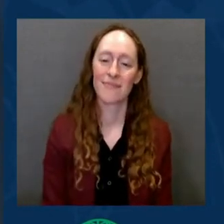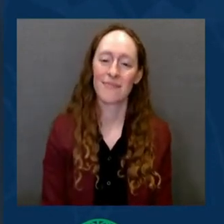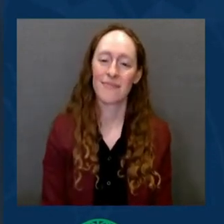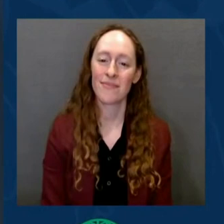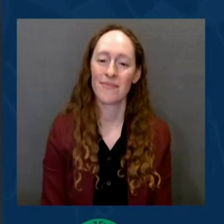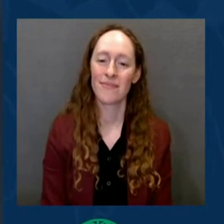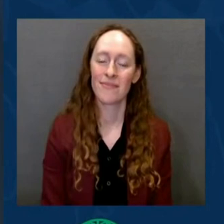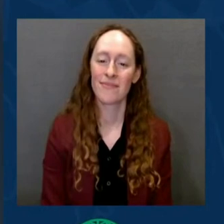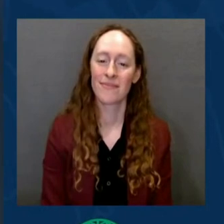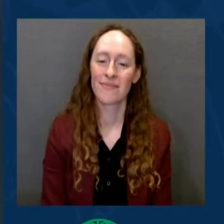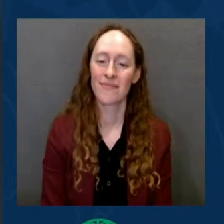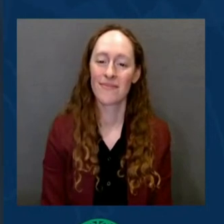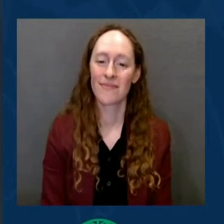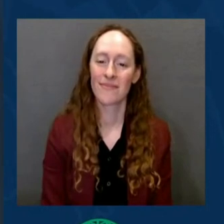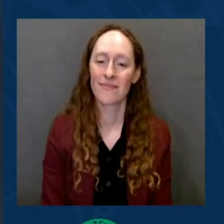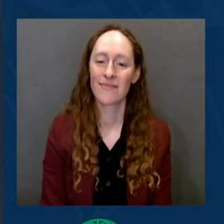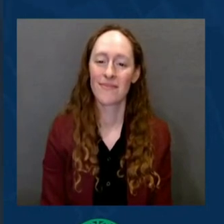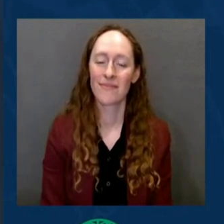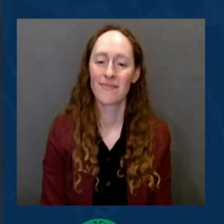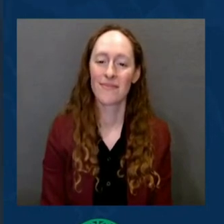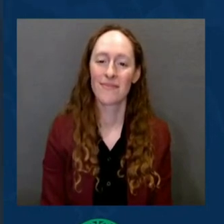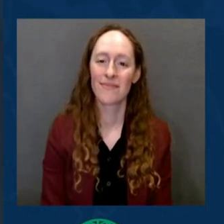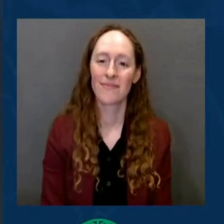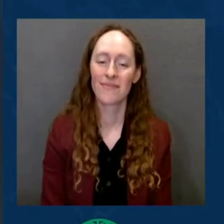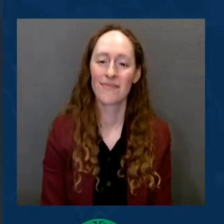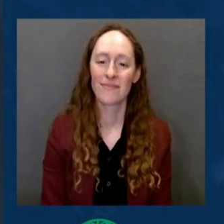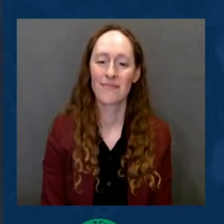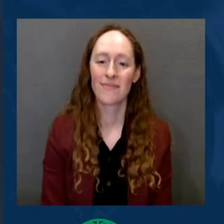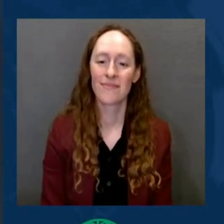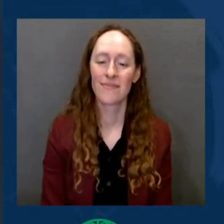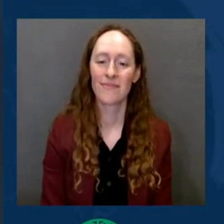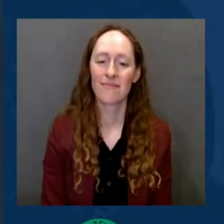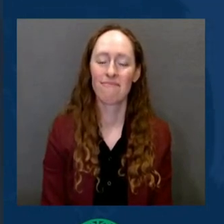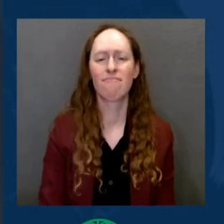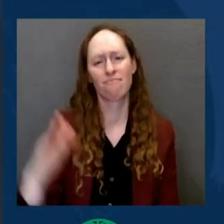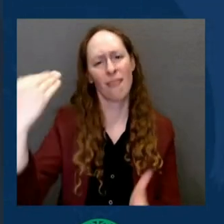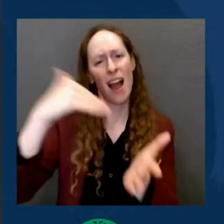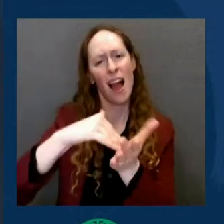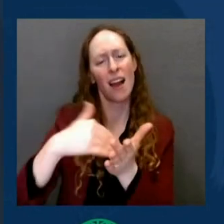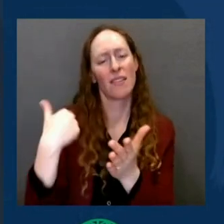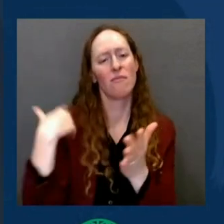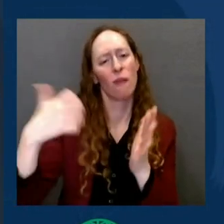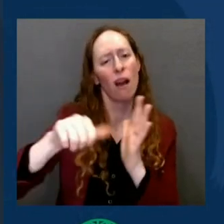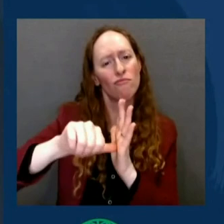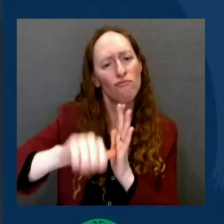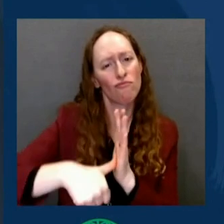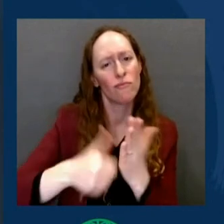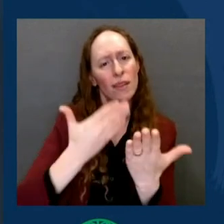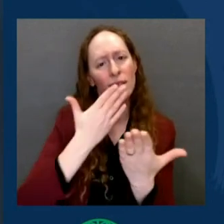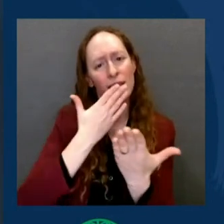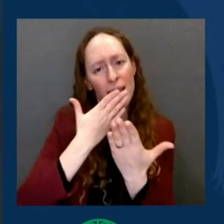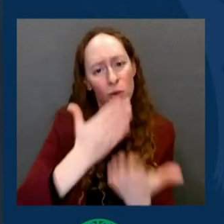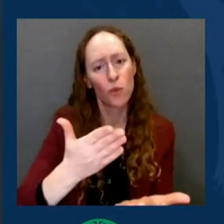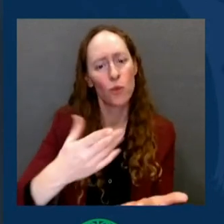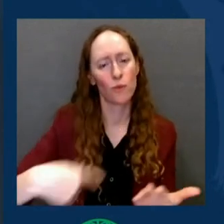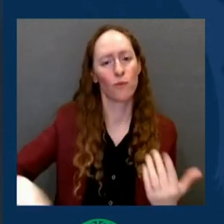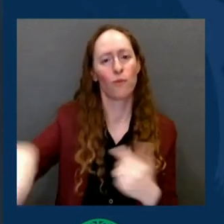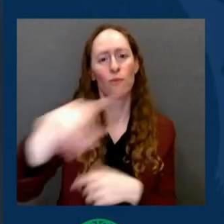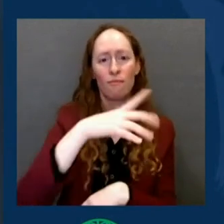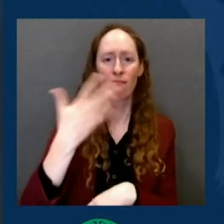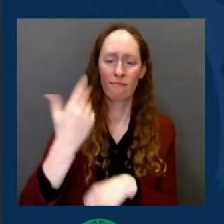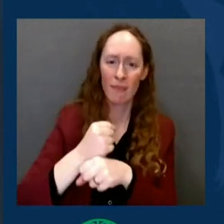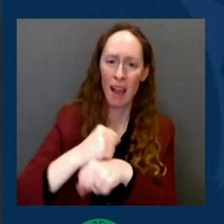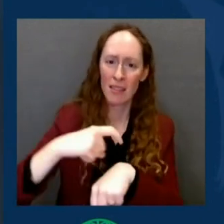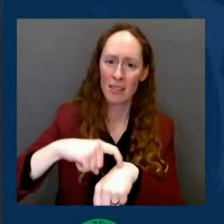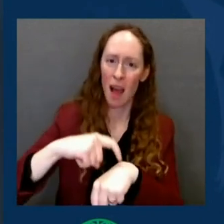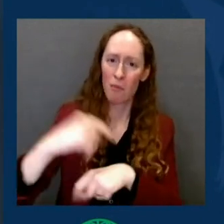that all of you made the journey, as I said. And I know it's been long, and I know when you arrive here at